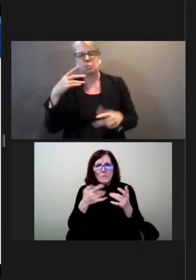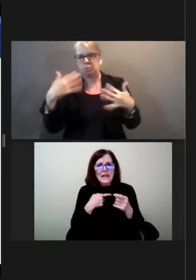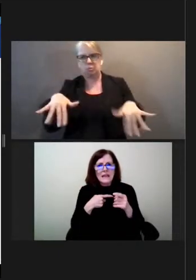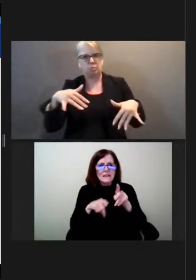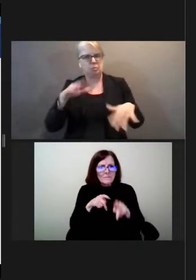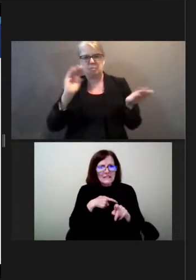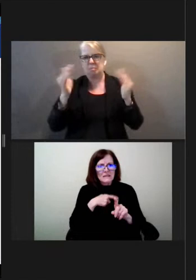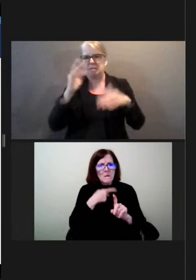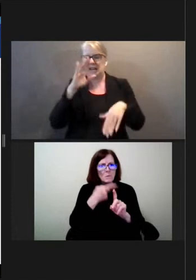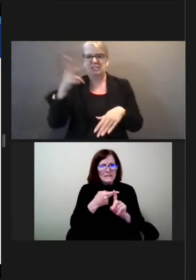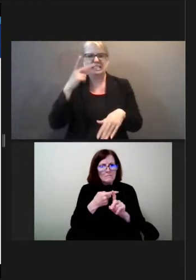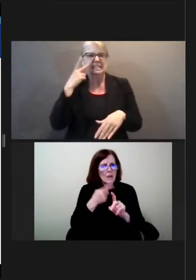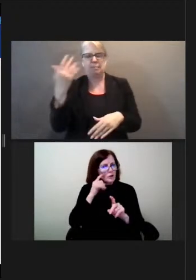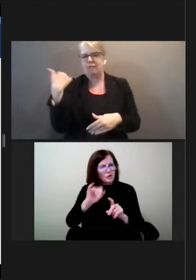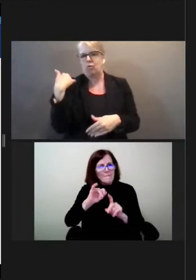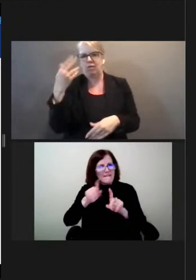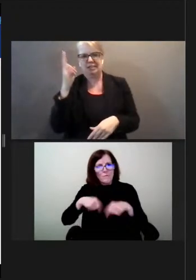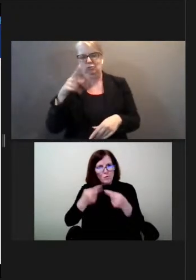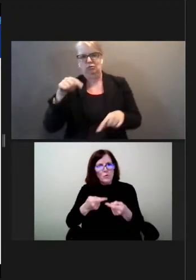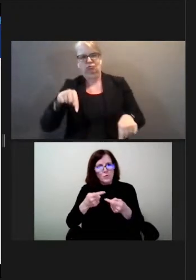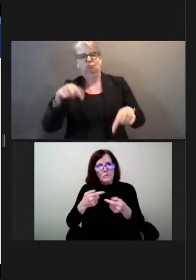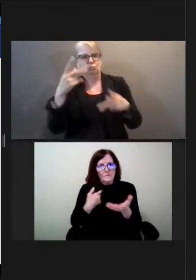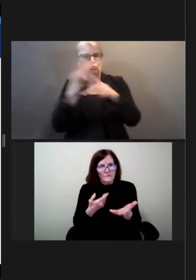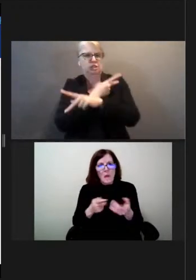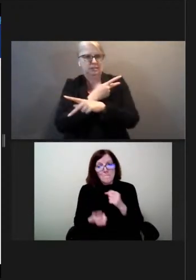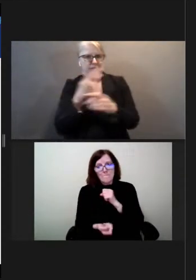If I can have the next slide.